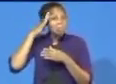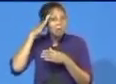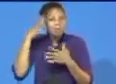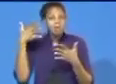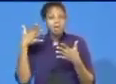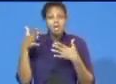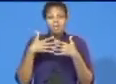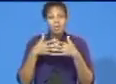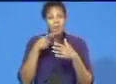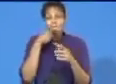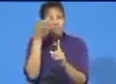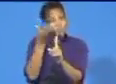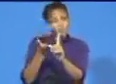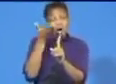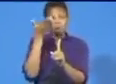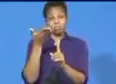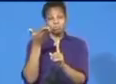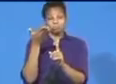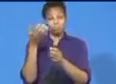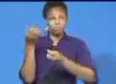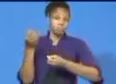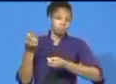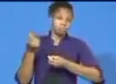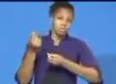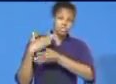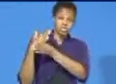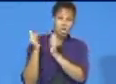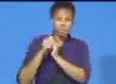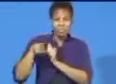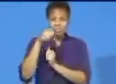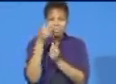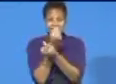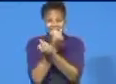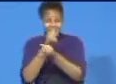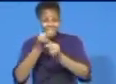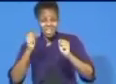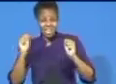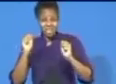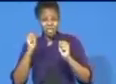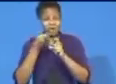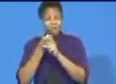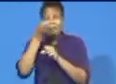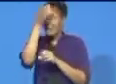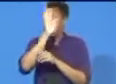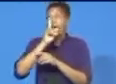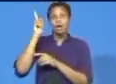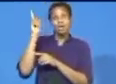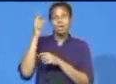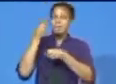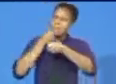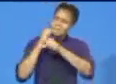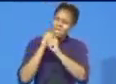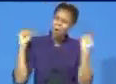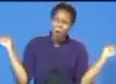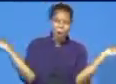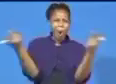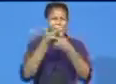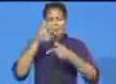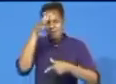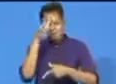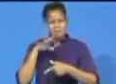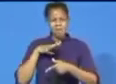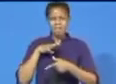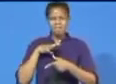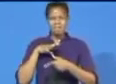regardless of who you are, I bring you salvation from a God who made all men to